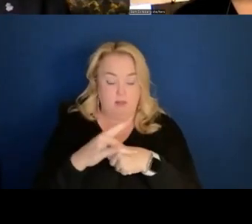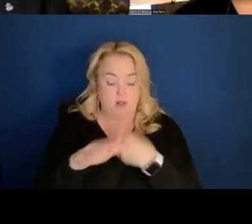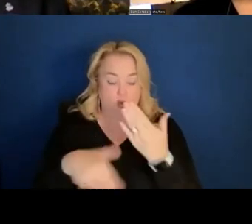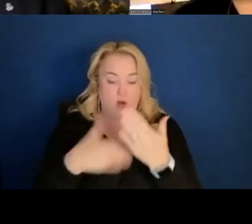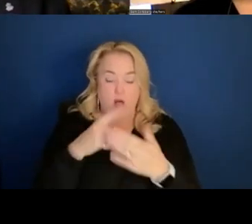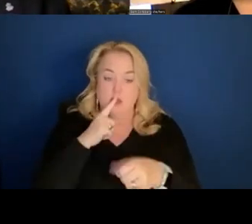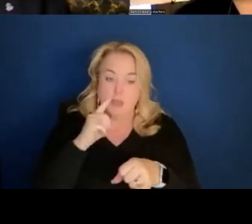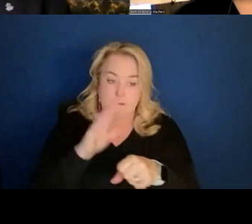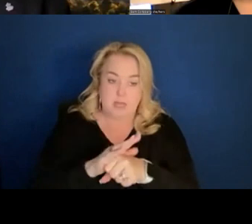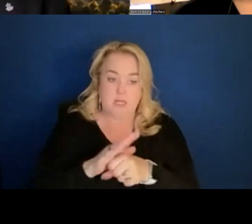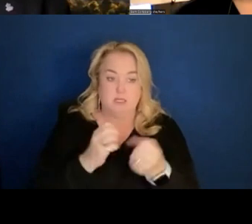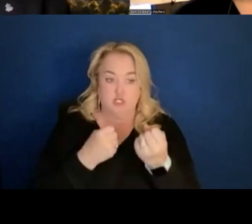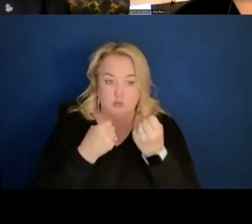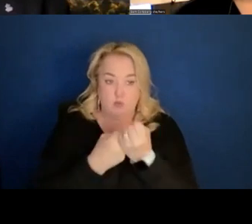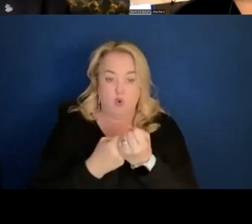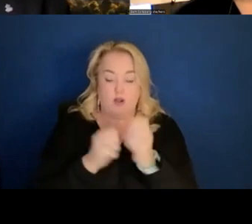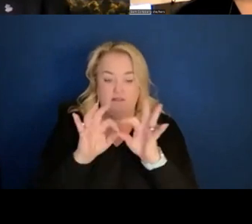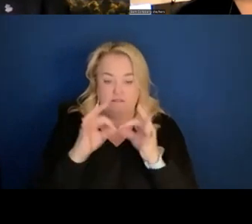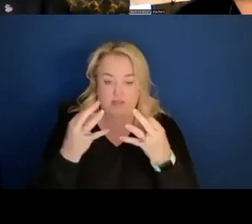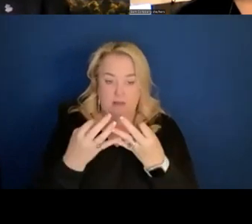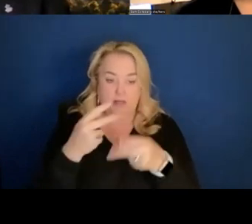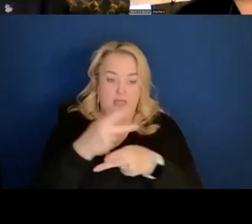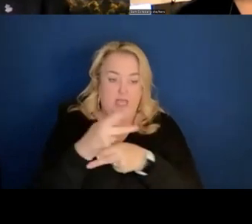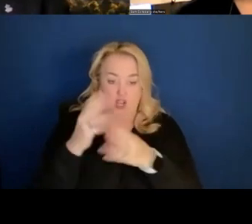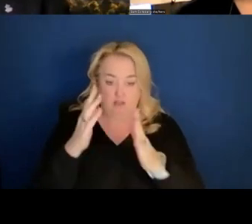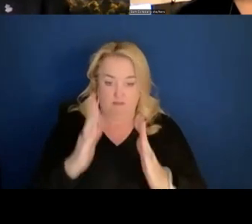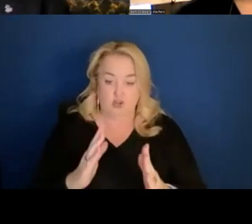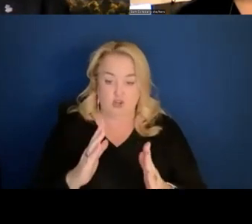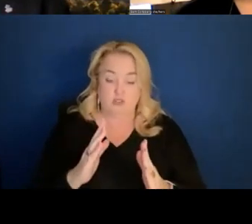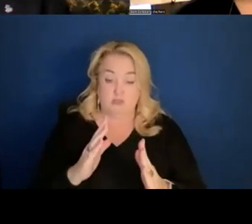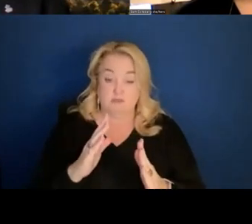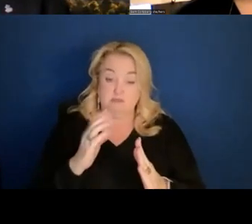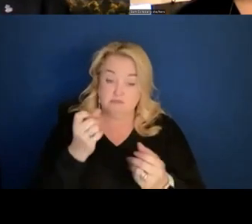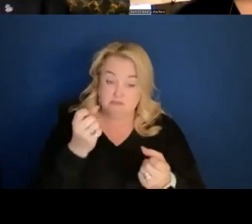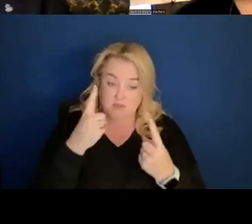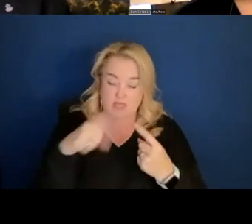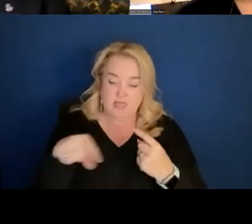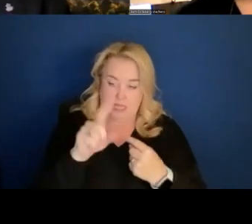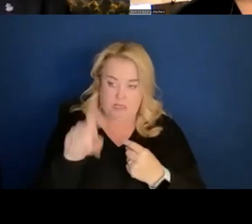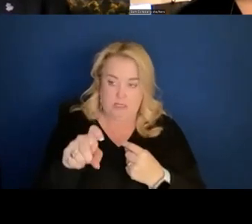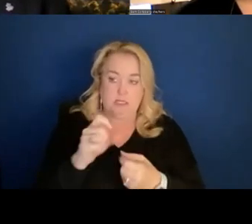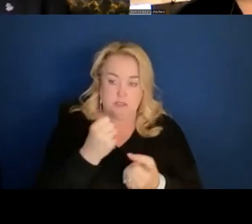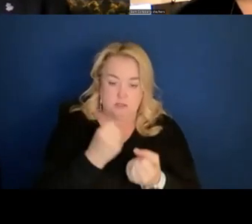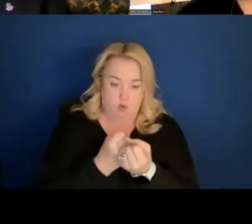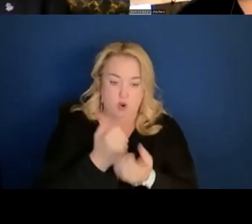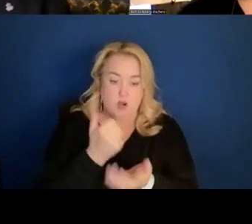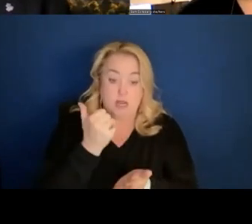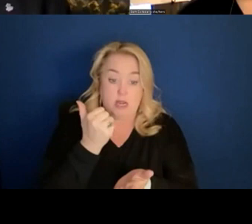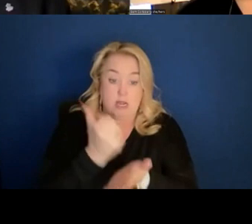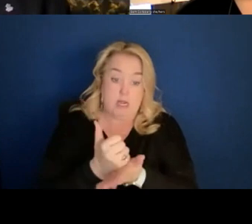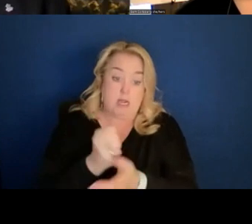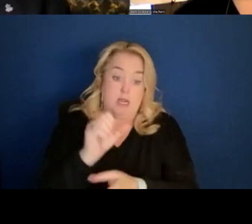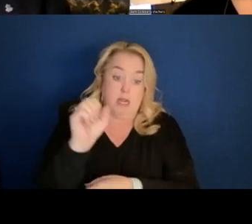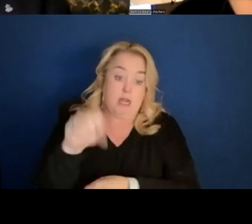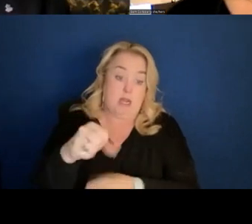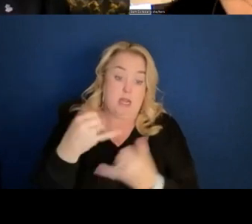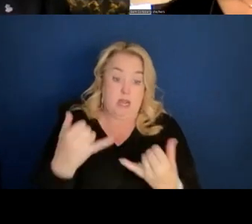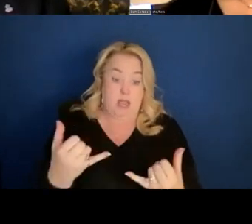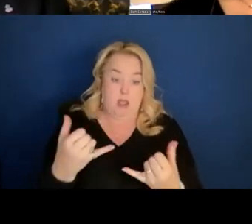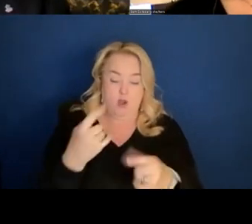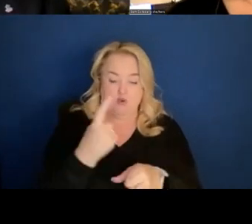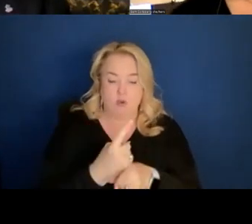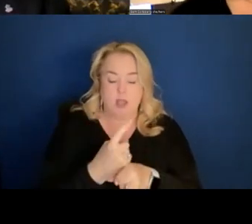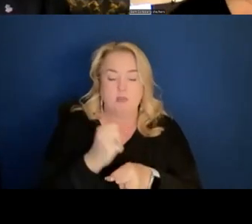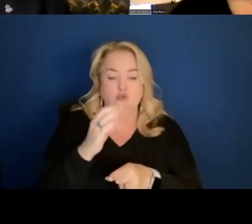to supporting family caregivers because the reality is they need the support now, right? And so, you know, understanding these